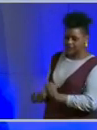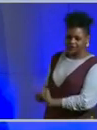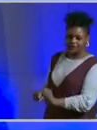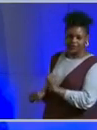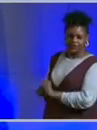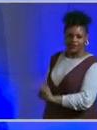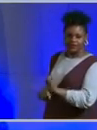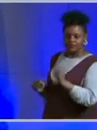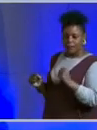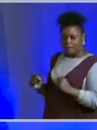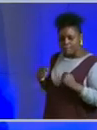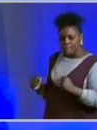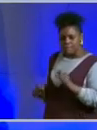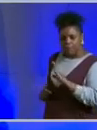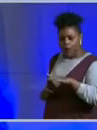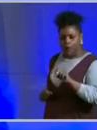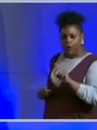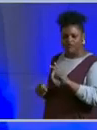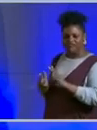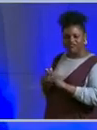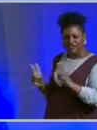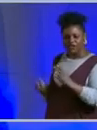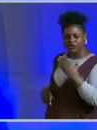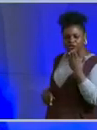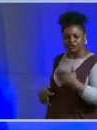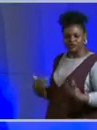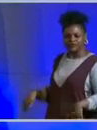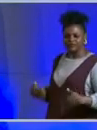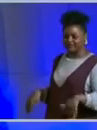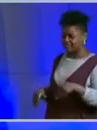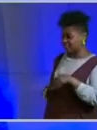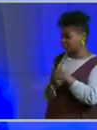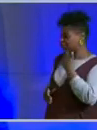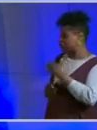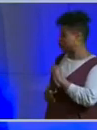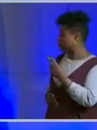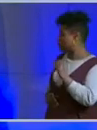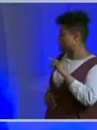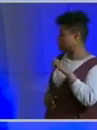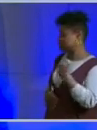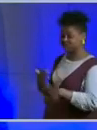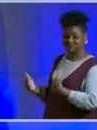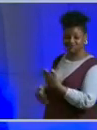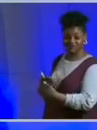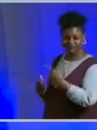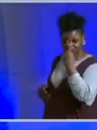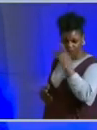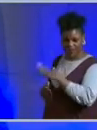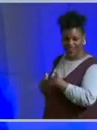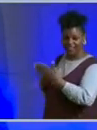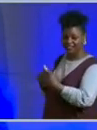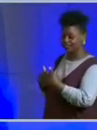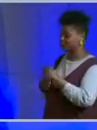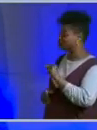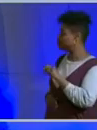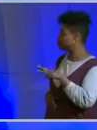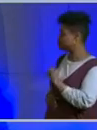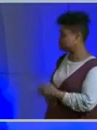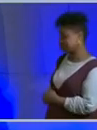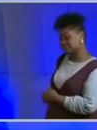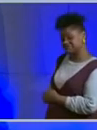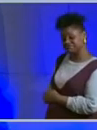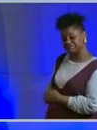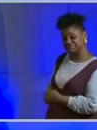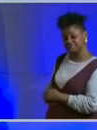feel like we're in very good shape as we move forward in the next term, and that we can together meet the mayor's call to